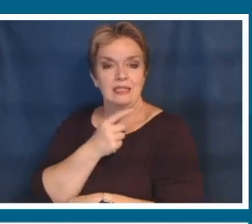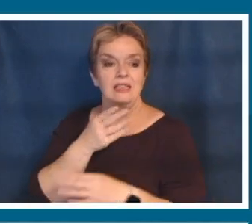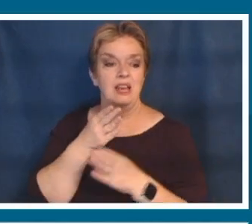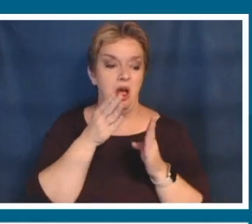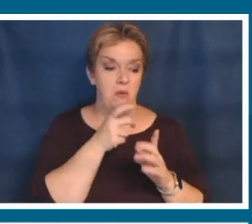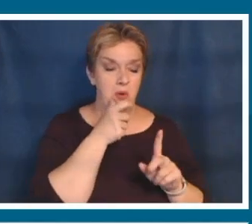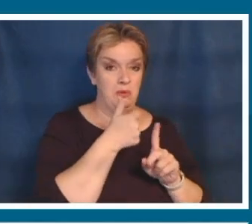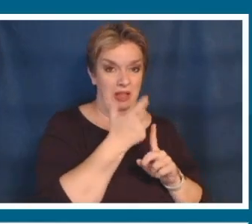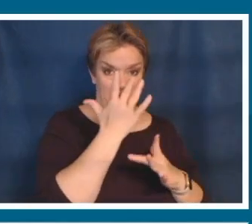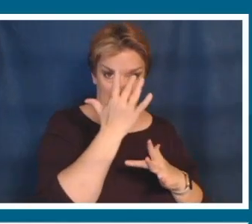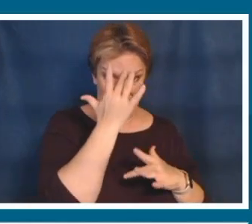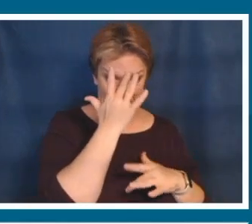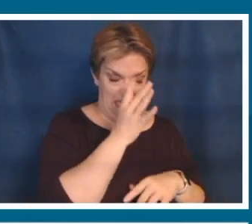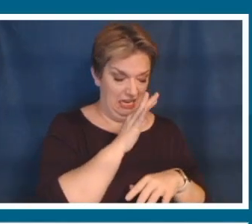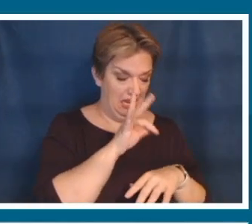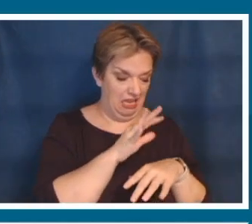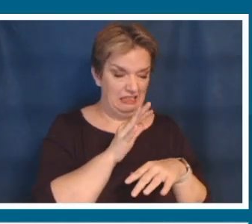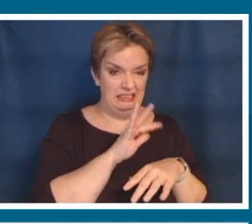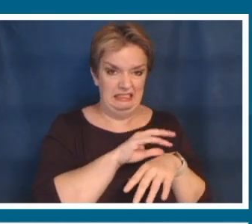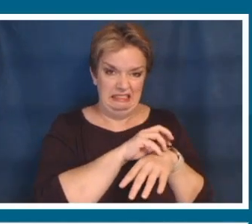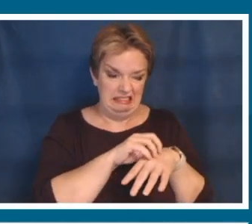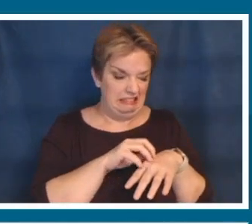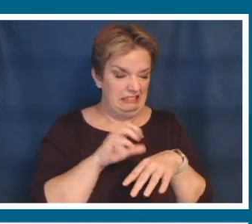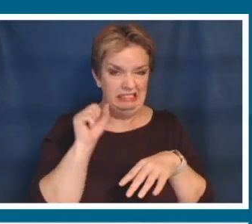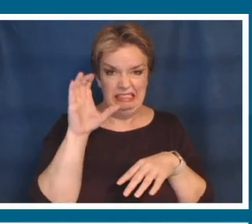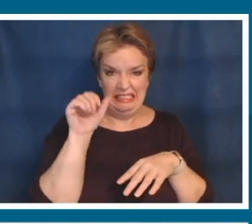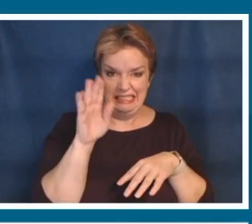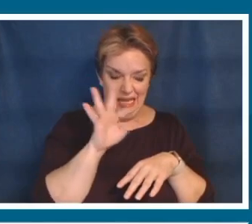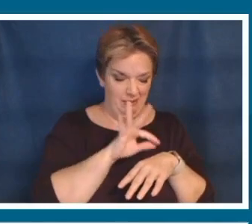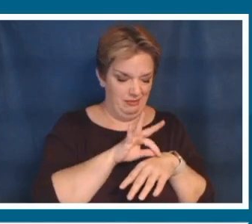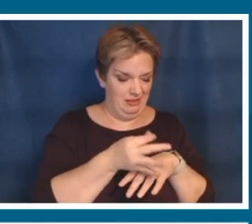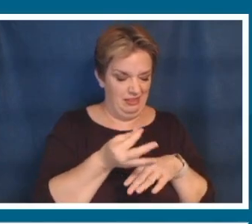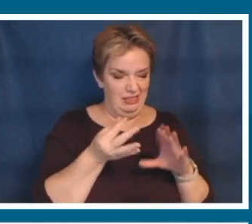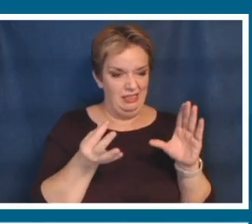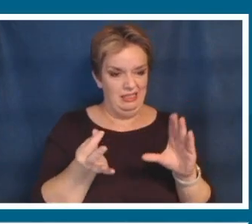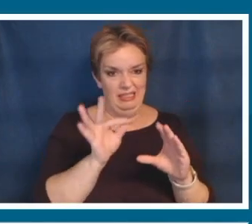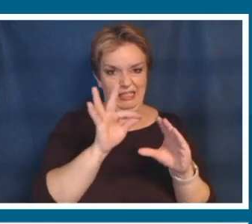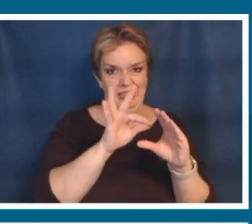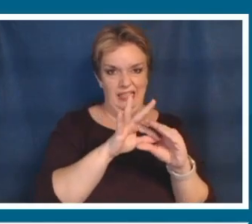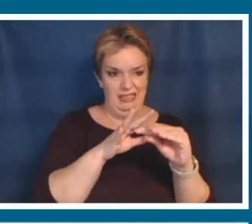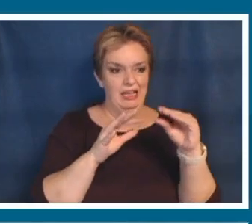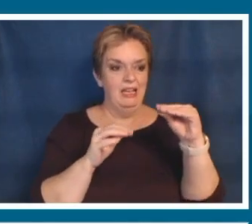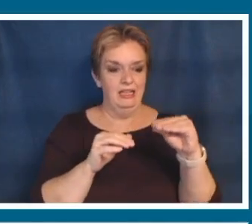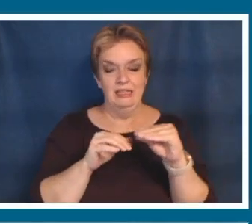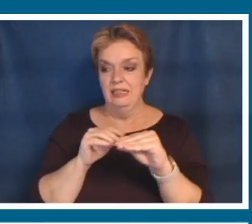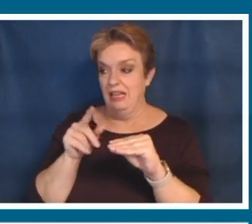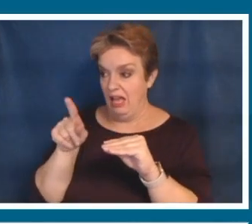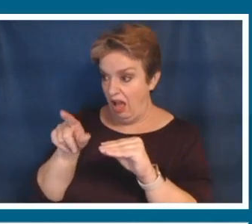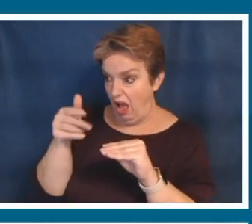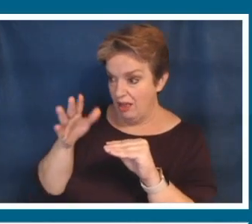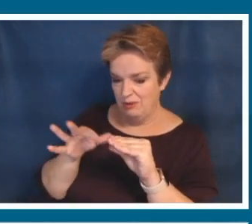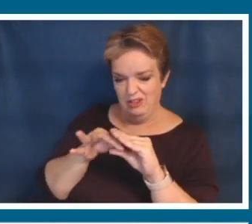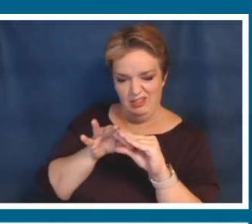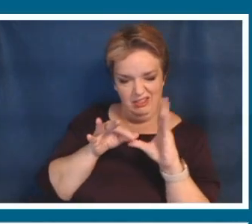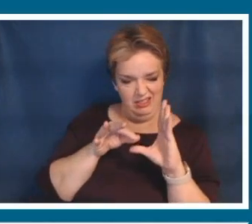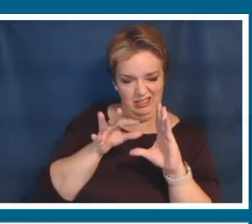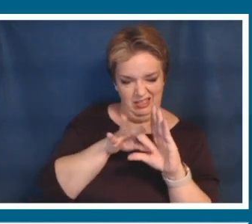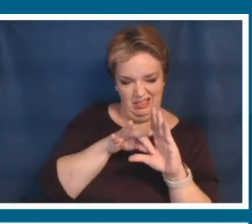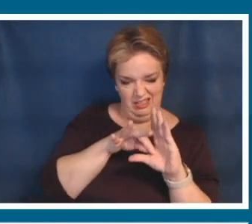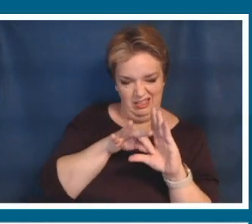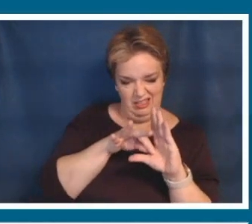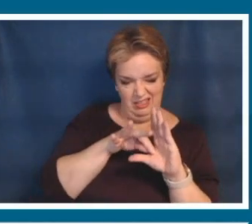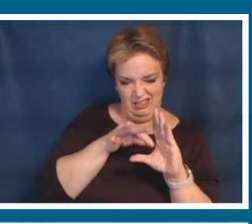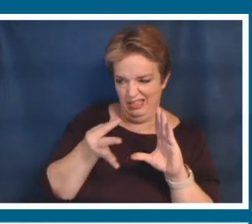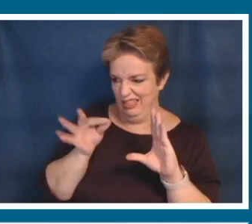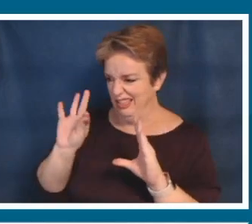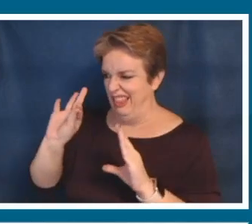people and you would inoculate people. And anyone who's ever taught elementary students will know that the gross out factor will reel